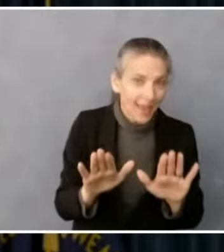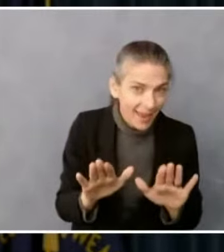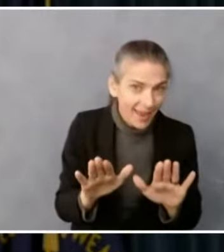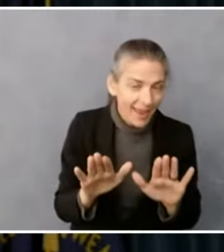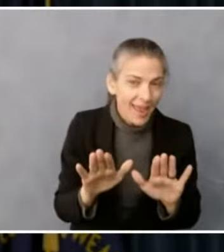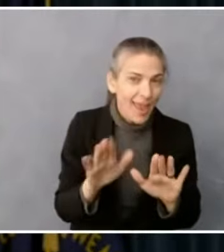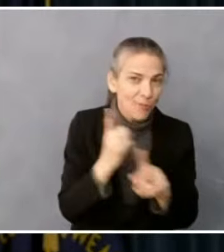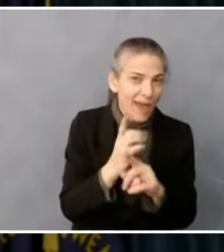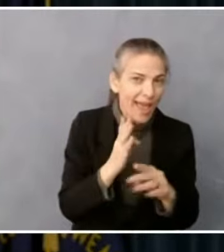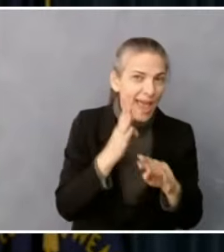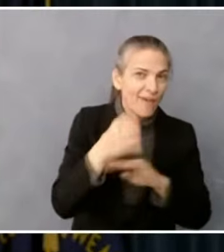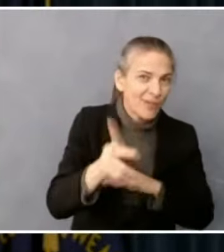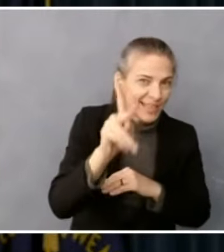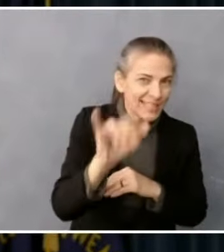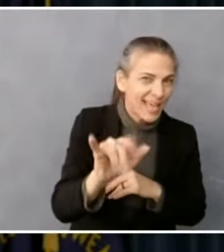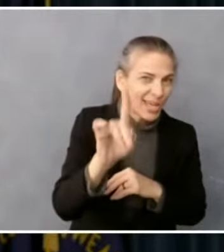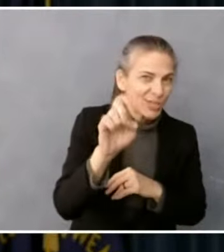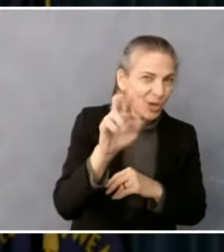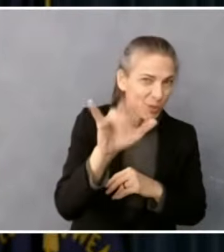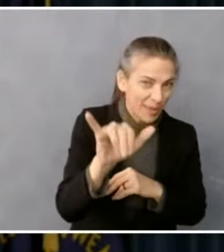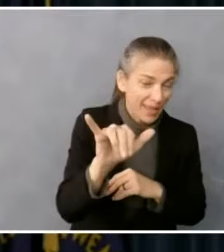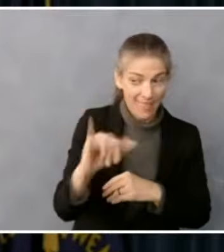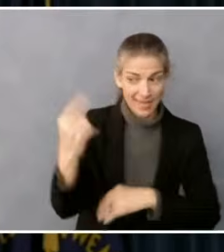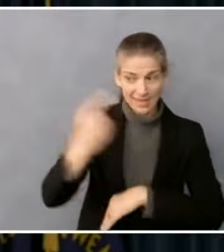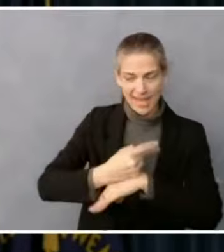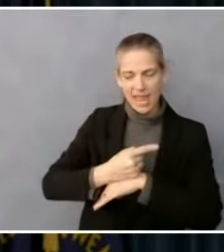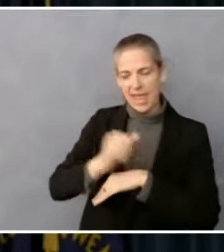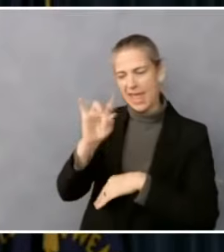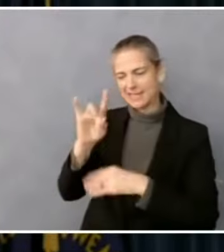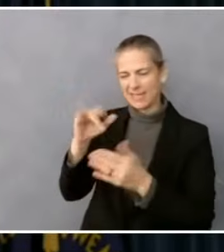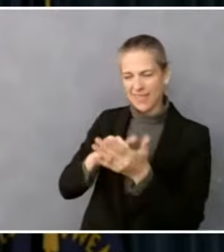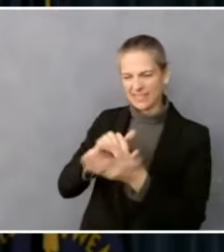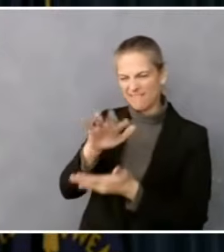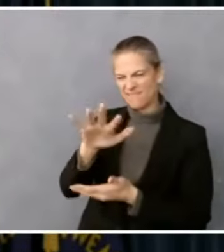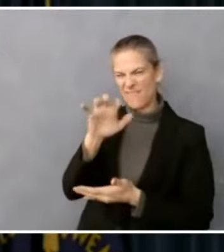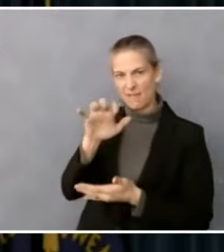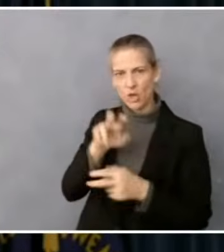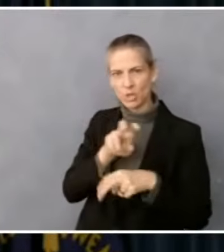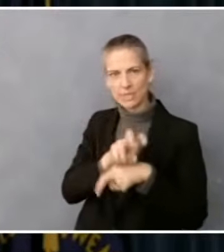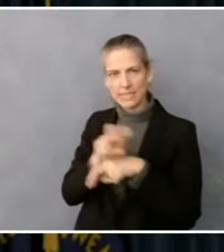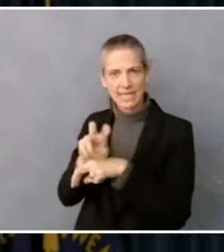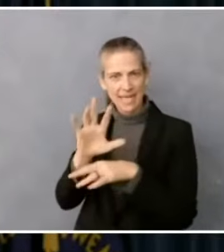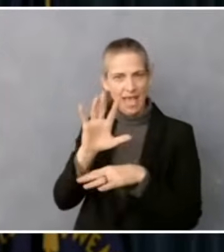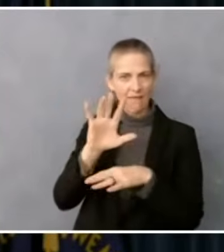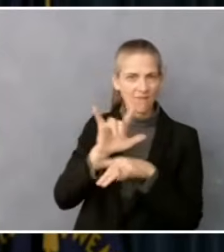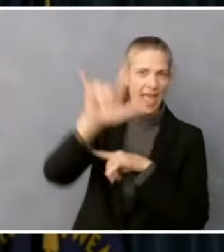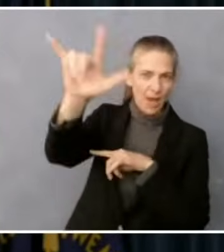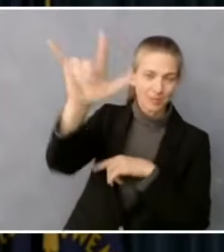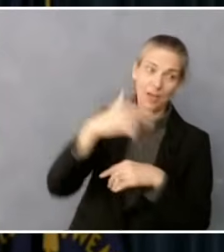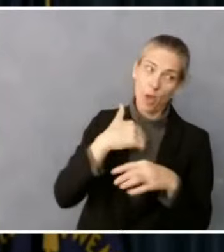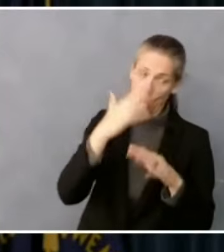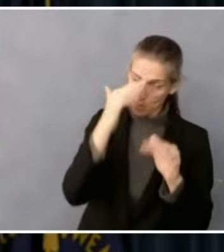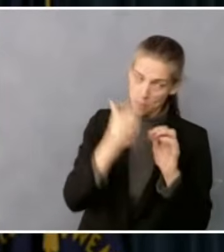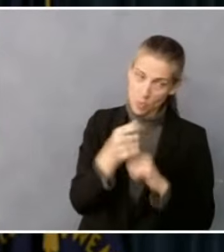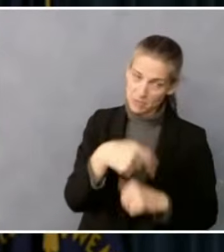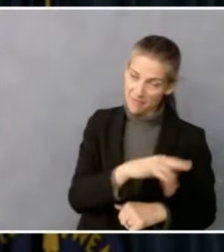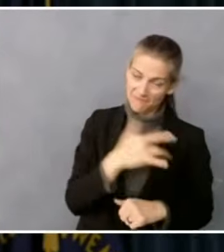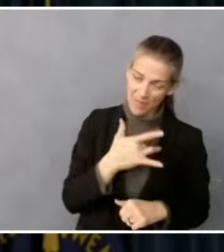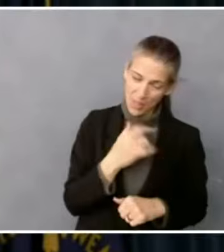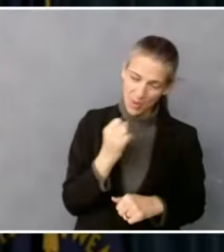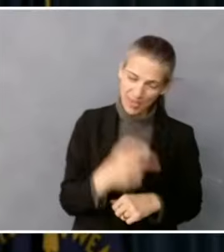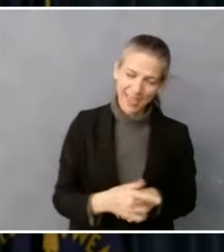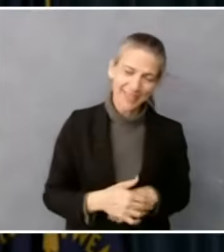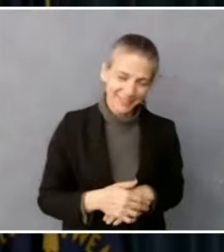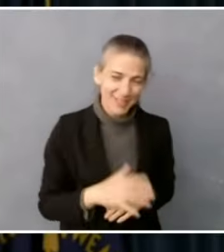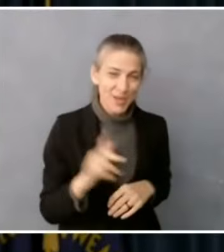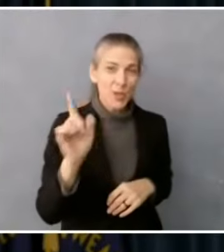Derby. That day saw 18,500 departing seats. I hope most of them felt okay. The Louisville Airport is a